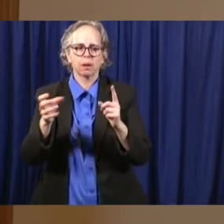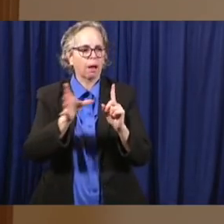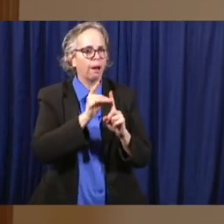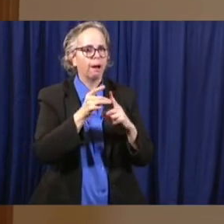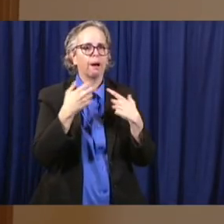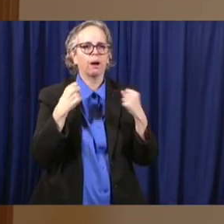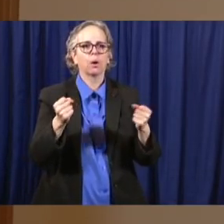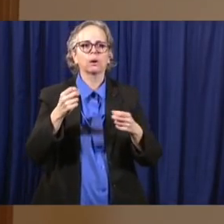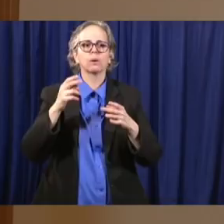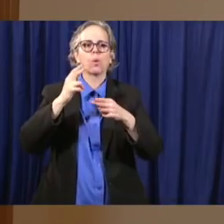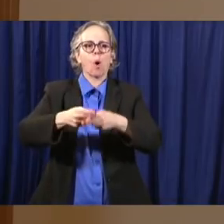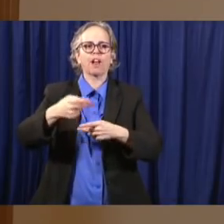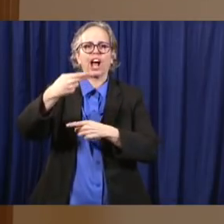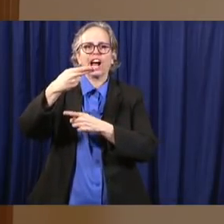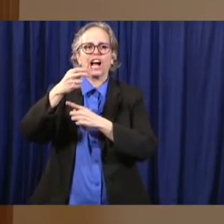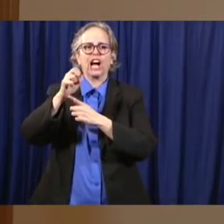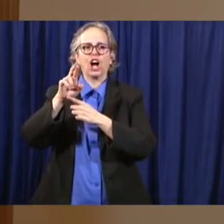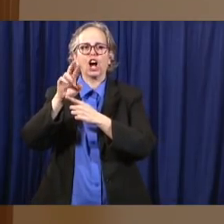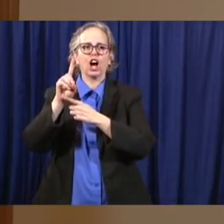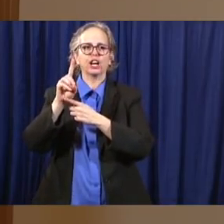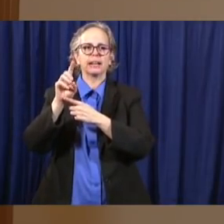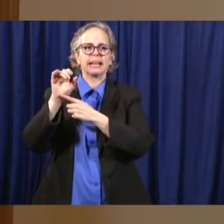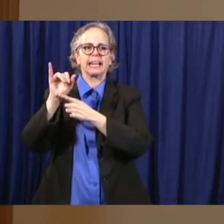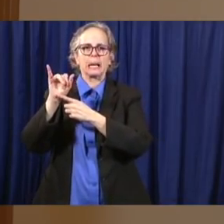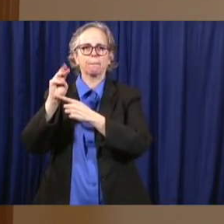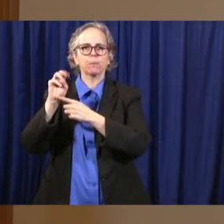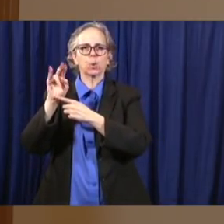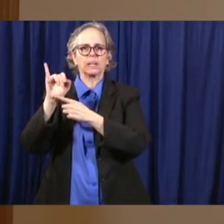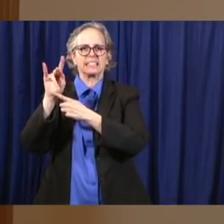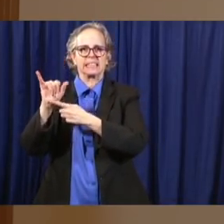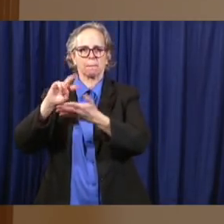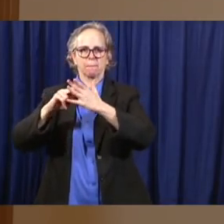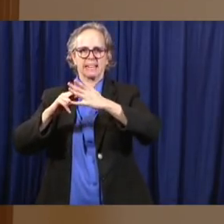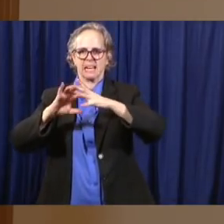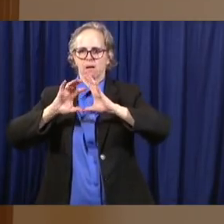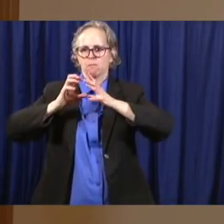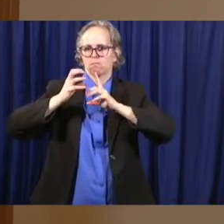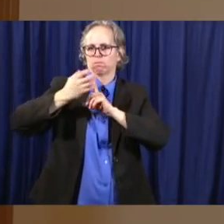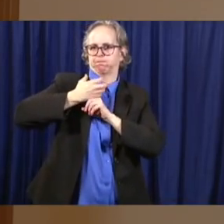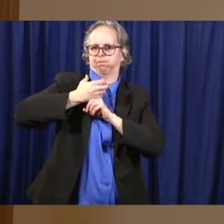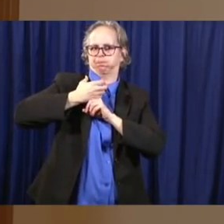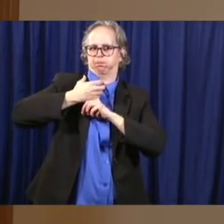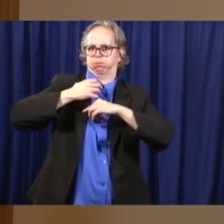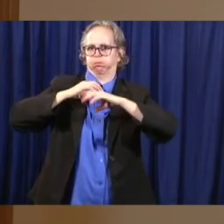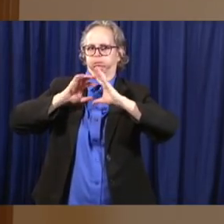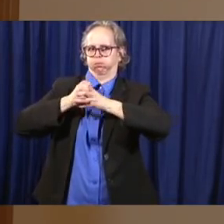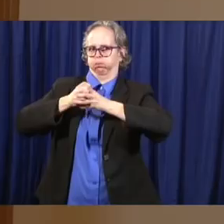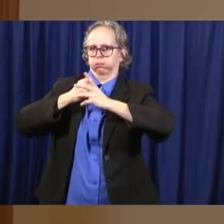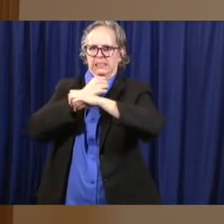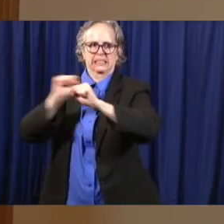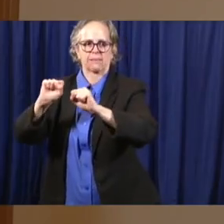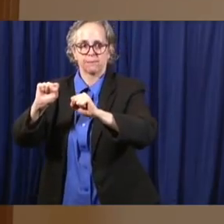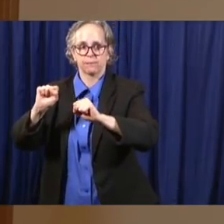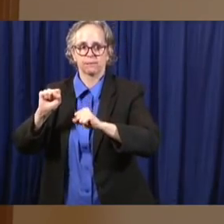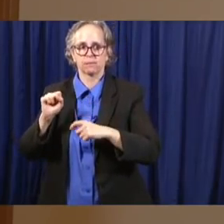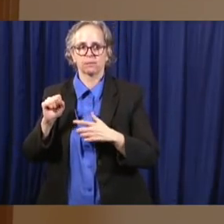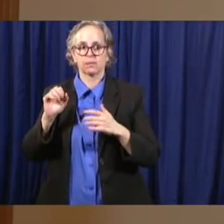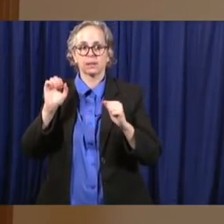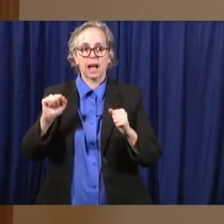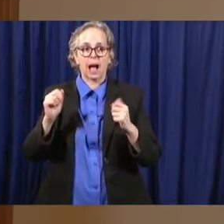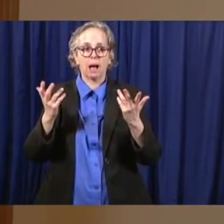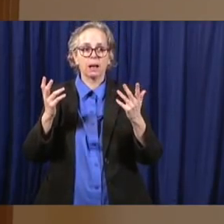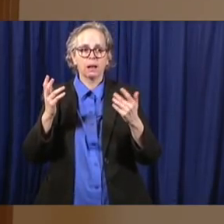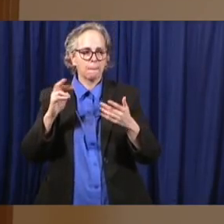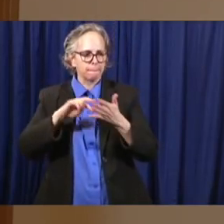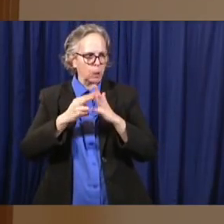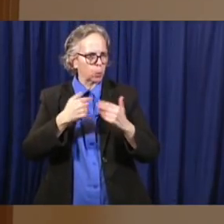get back to the point where when someone gets it, we can test them right away and then contact trace and be able to limit that spread. But that's part